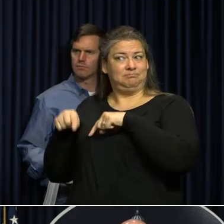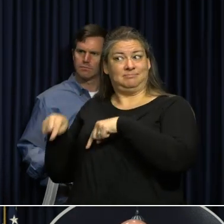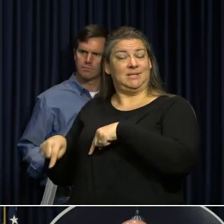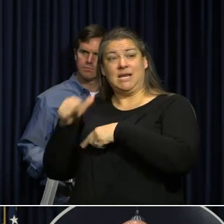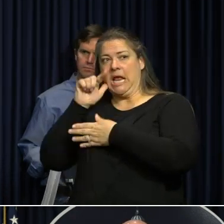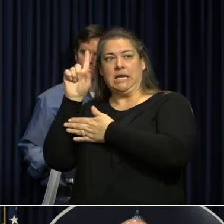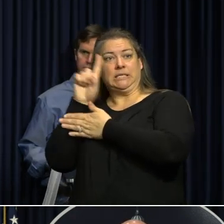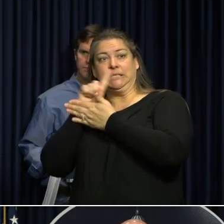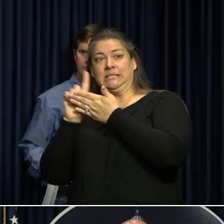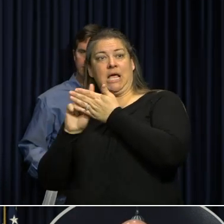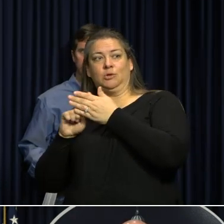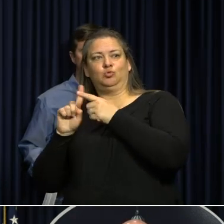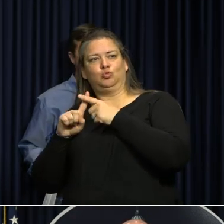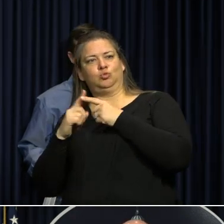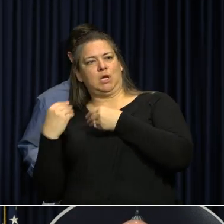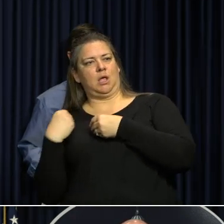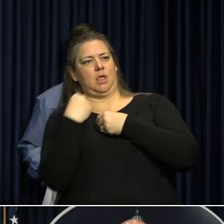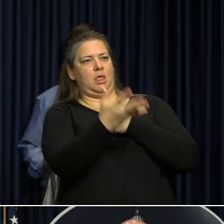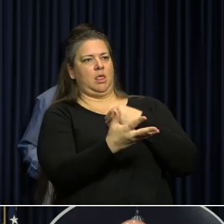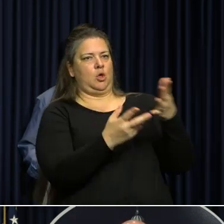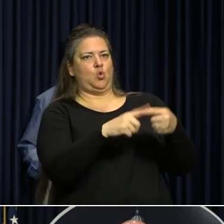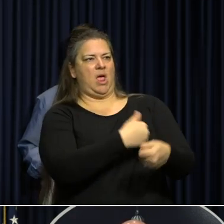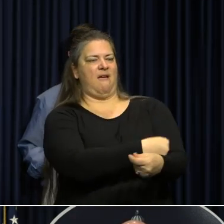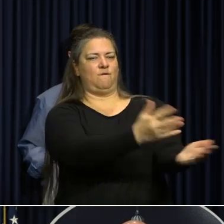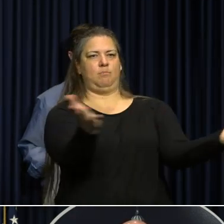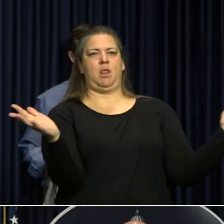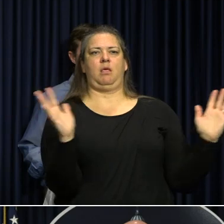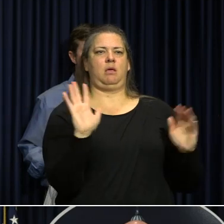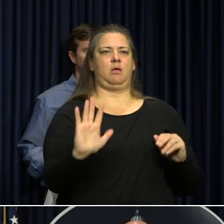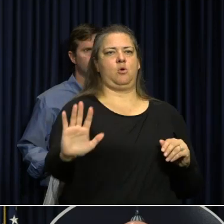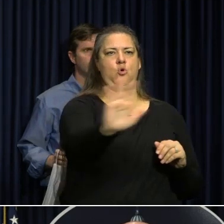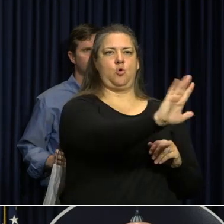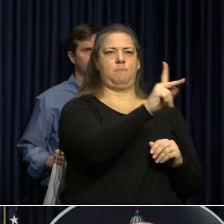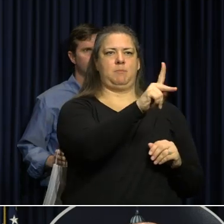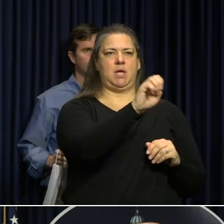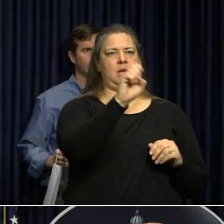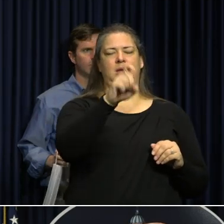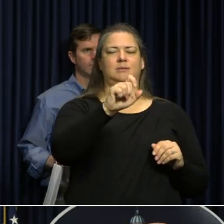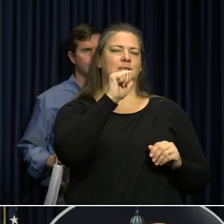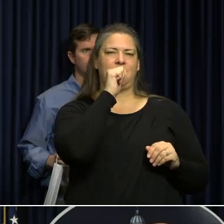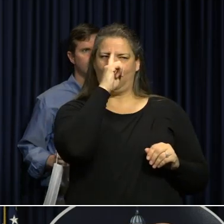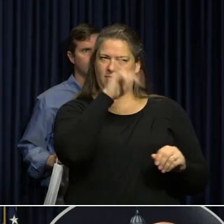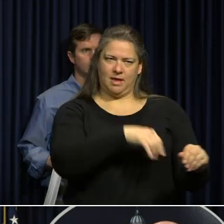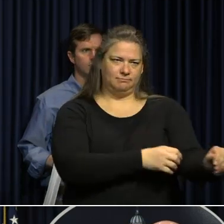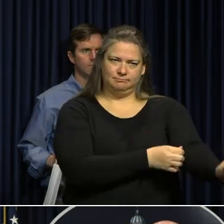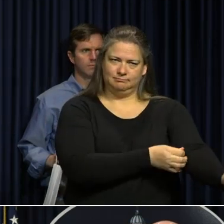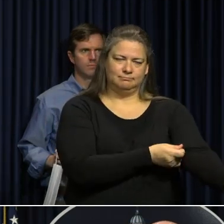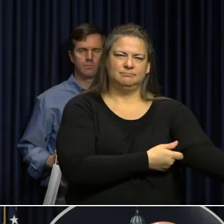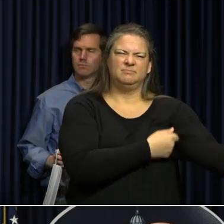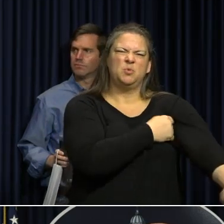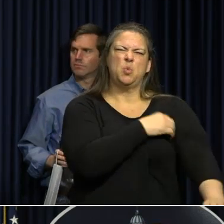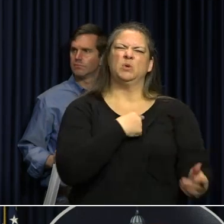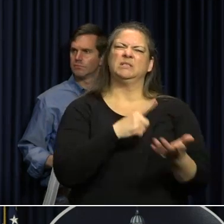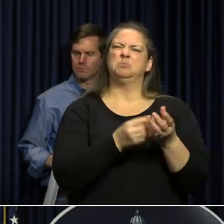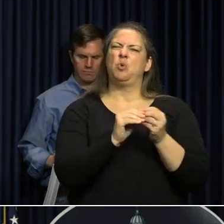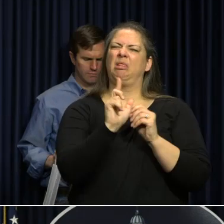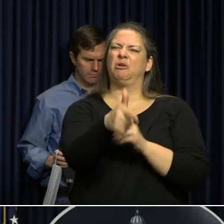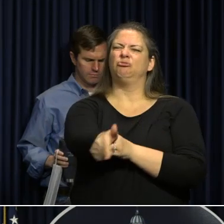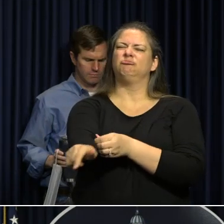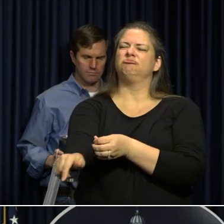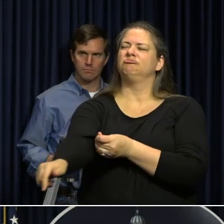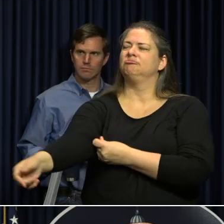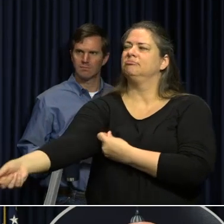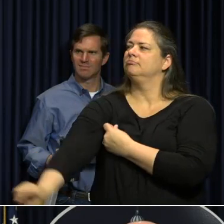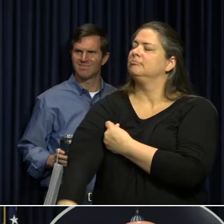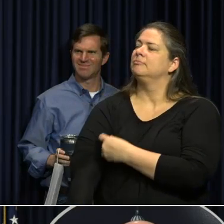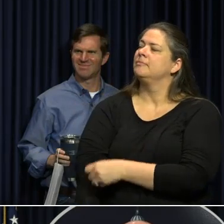be the fulfillment system for everybody's daily routine needs for PPE. So that we'll discuss more later. Kenneth?